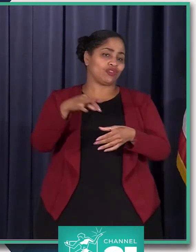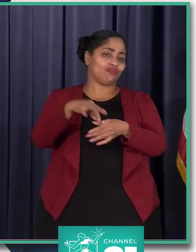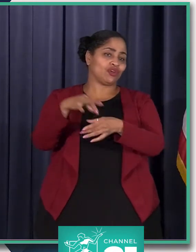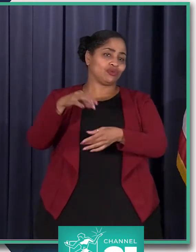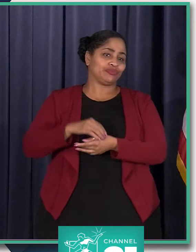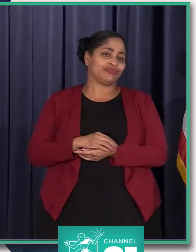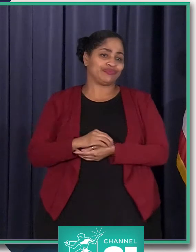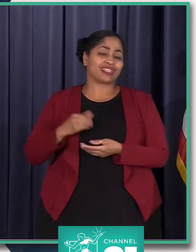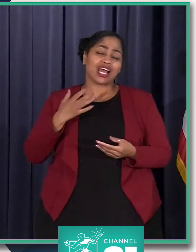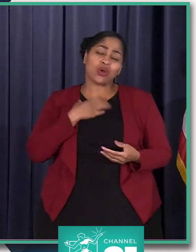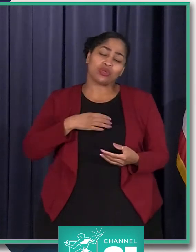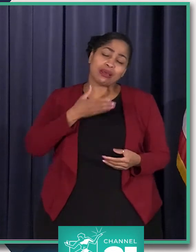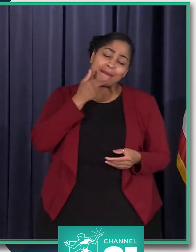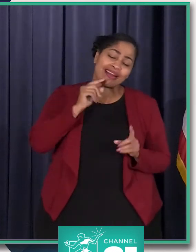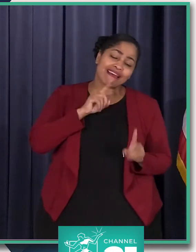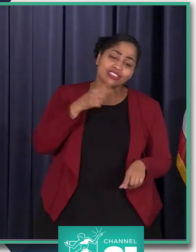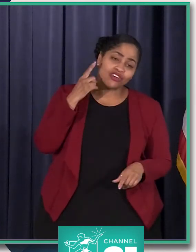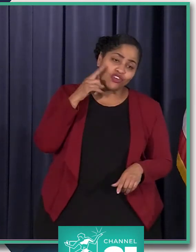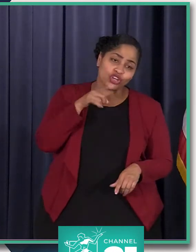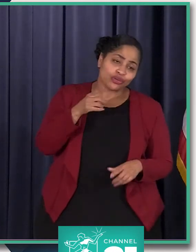I wish I had a better answer for you than that.